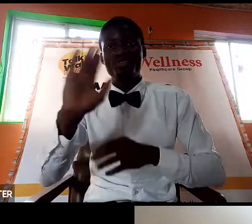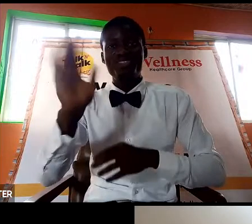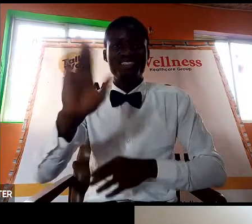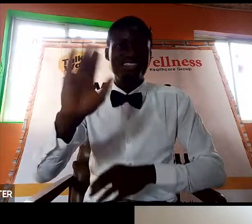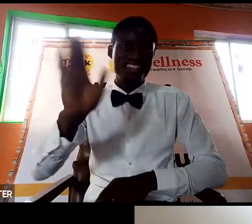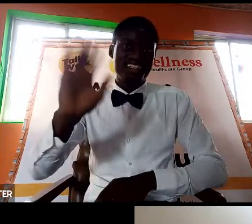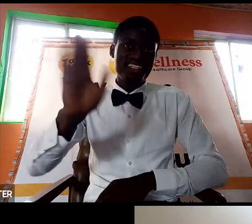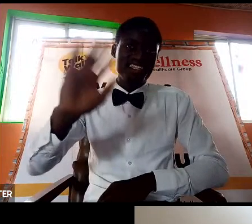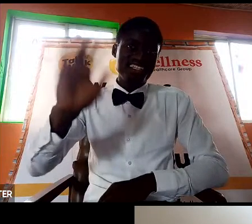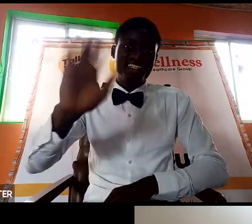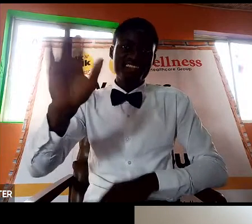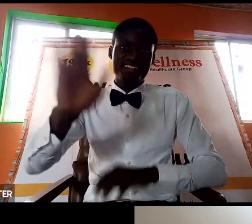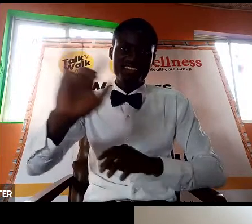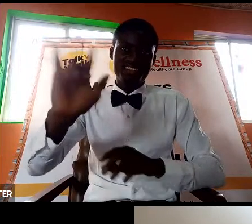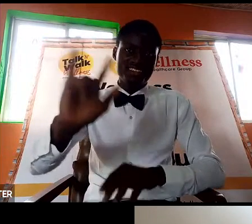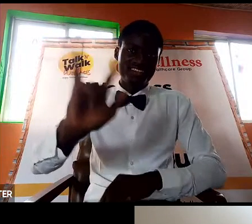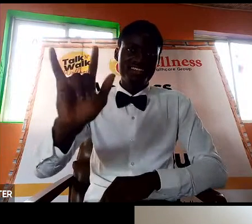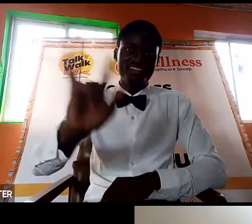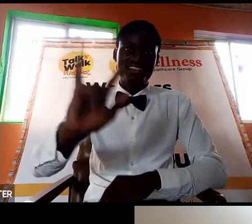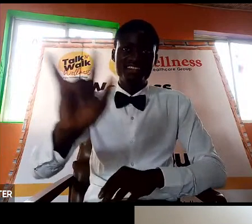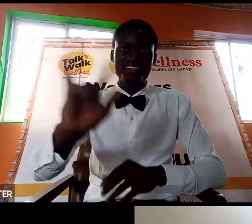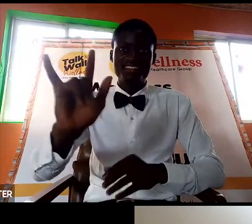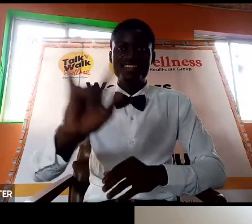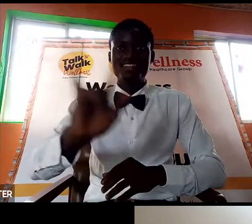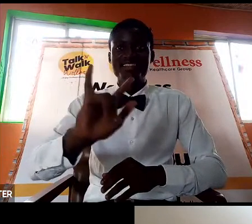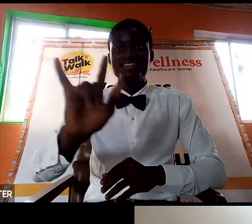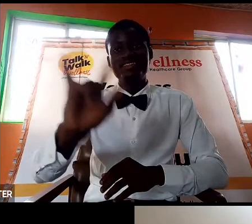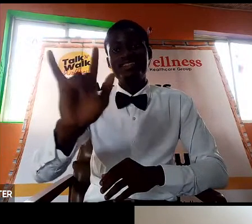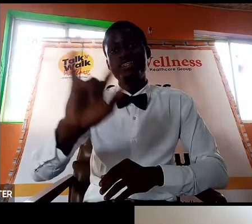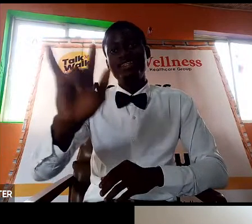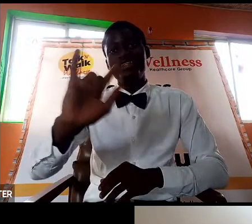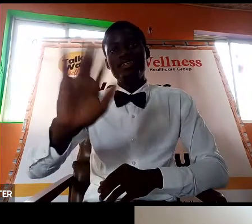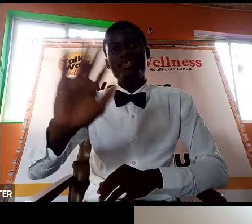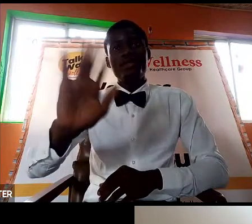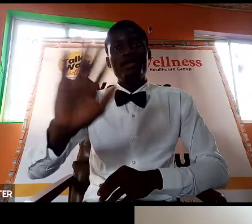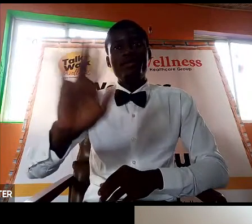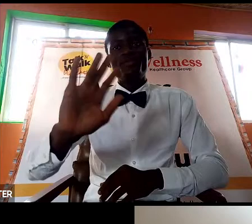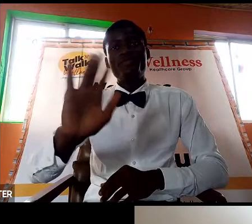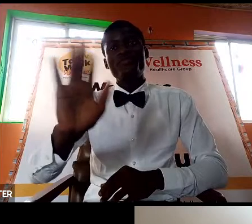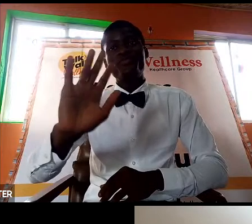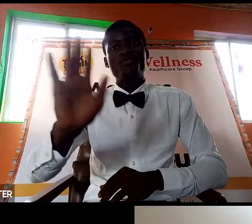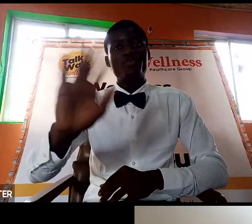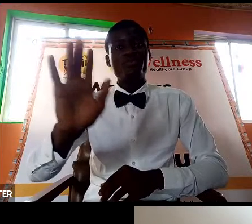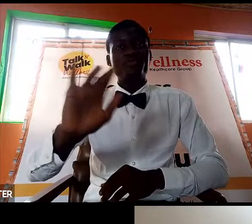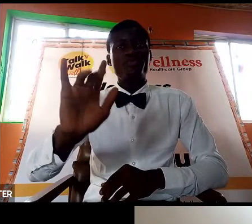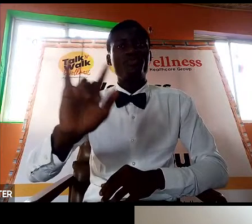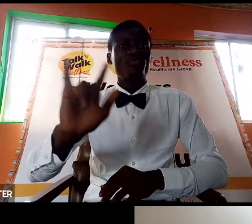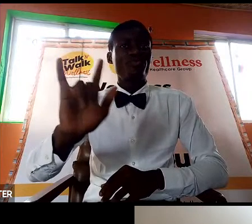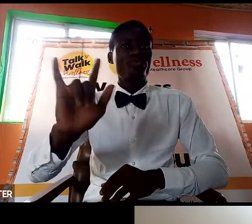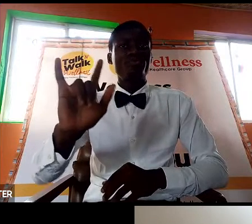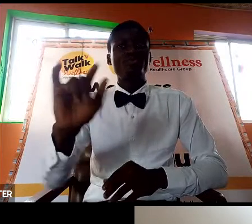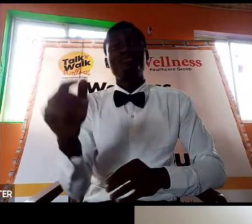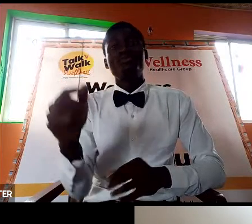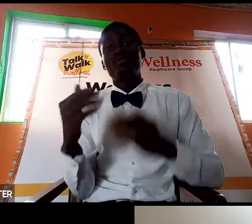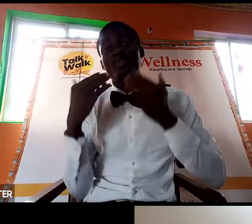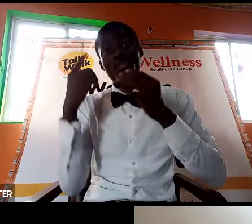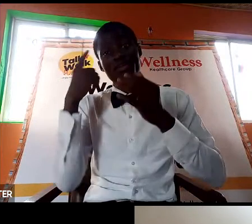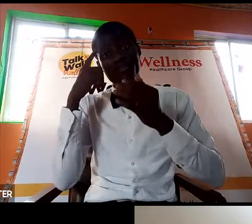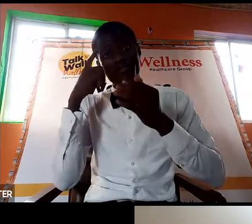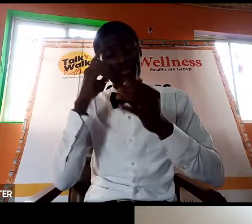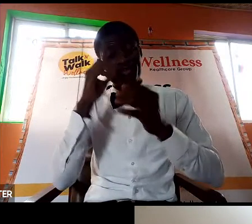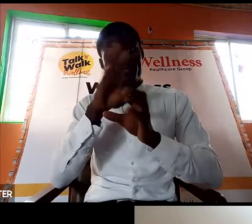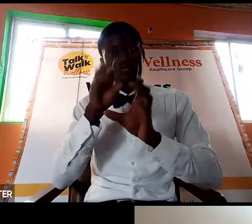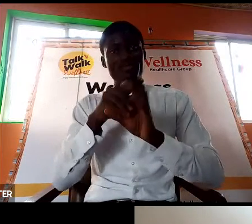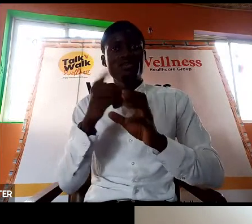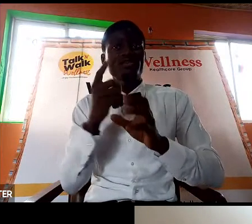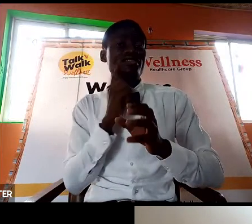you for being here. We love you. Thank you for reaching out to the unreached when it comes to, because everybody actually